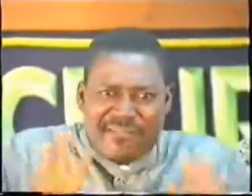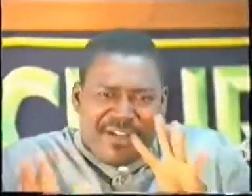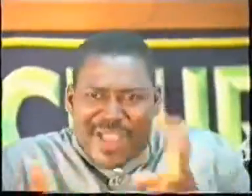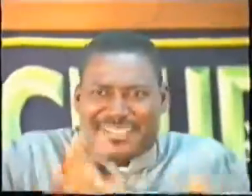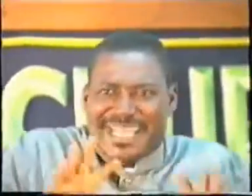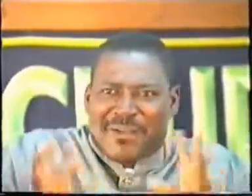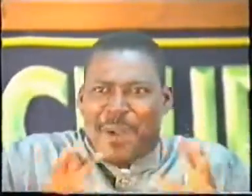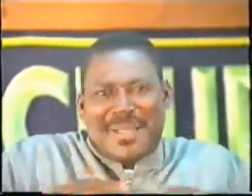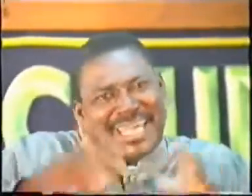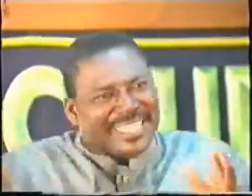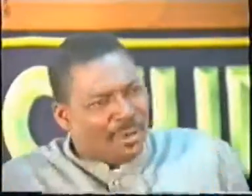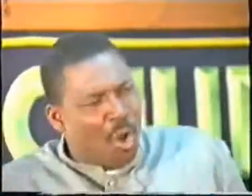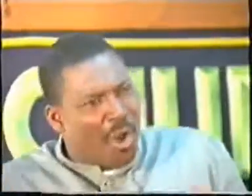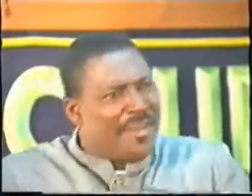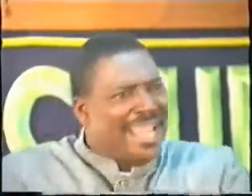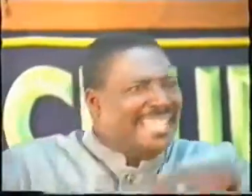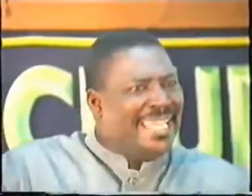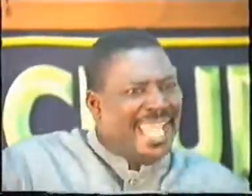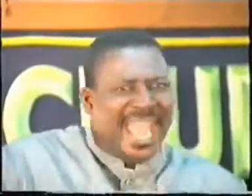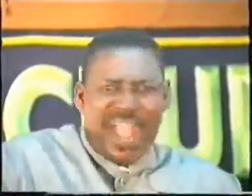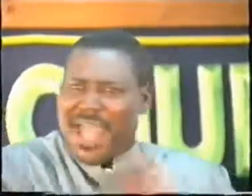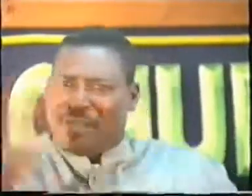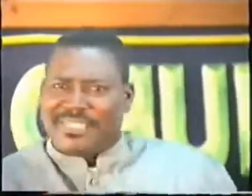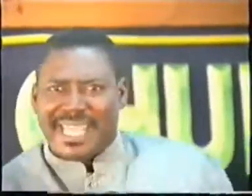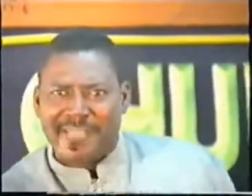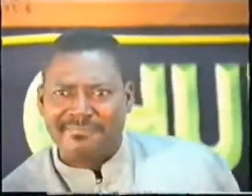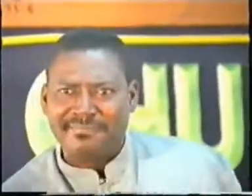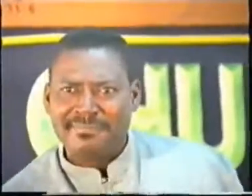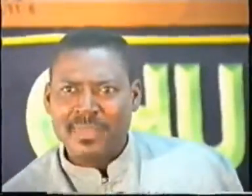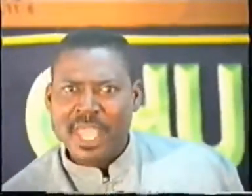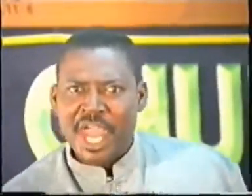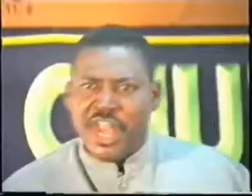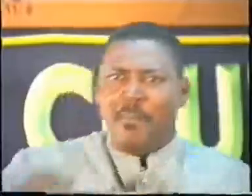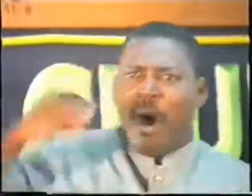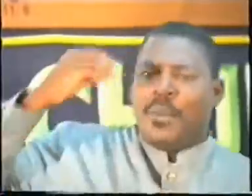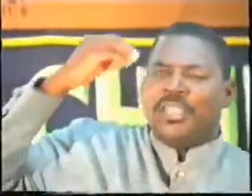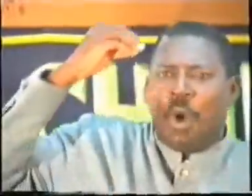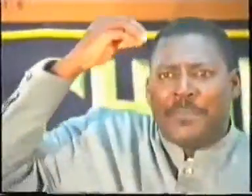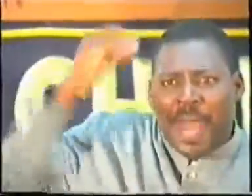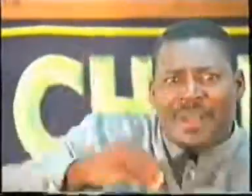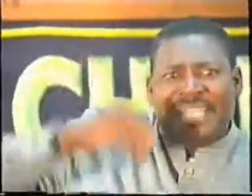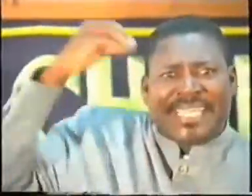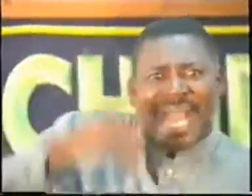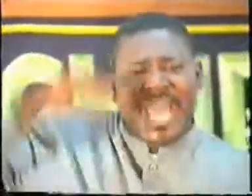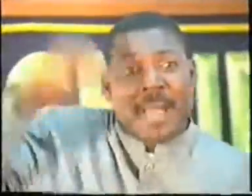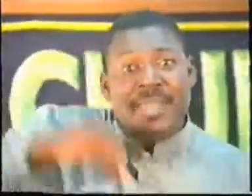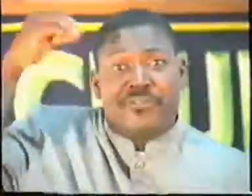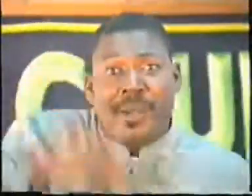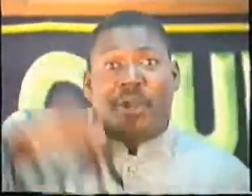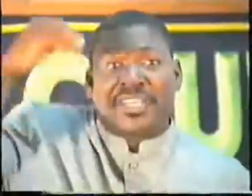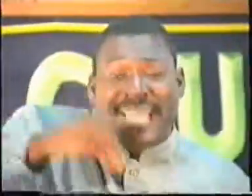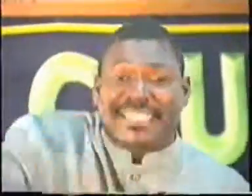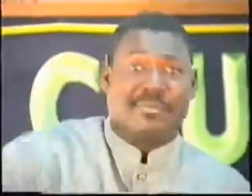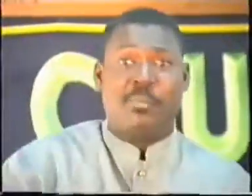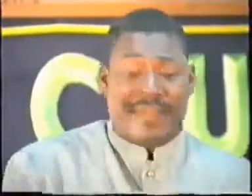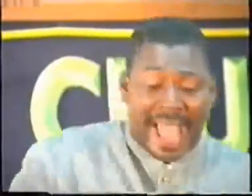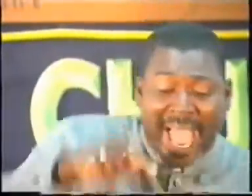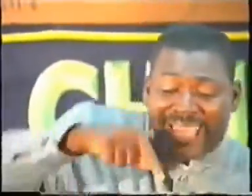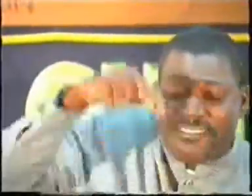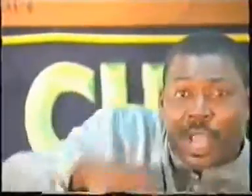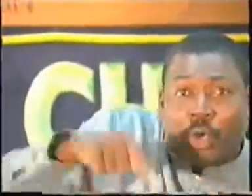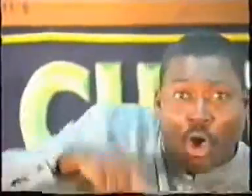a yɛfa kwan bi sɛ nyankopɔn bɛkɛse o w'adwuma yɛ nyɛ yie ɛfa he kɔsi he na mmom obiara a wɔde ne sika yɛ nyame adwuma wɔ christianity